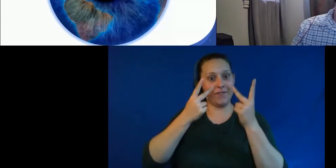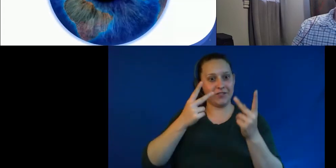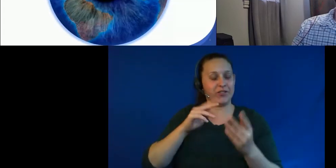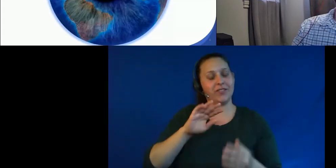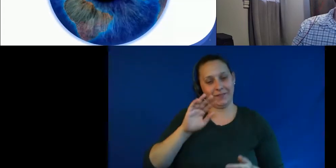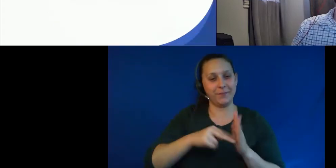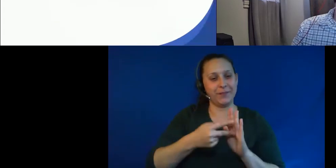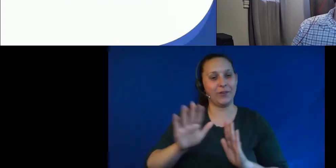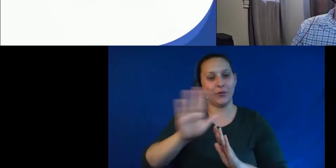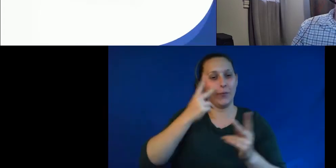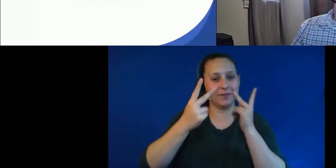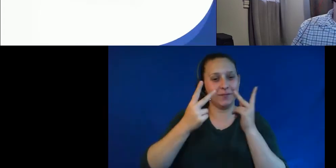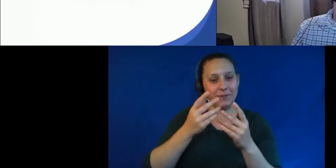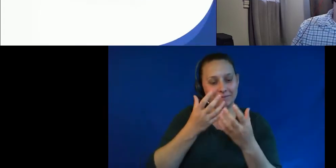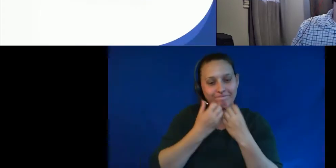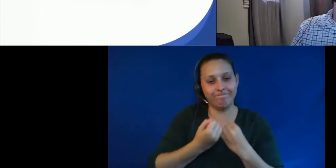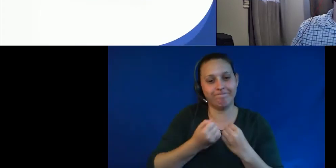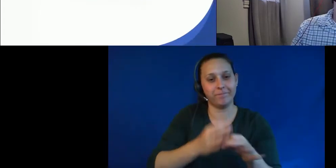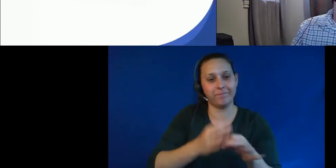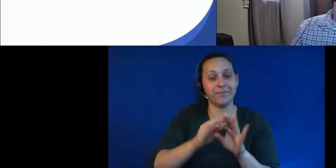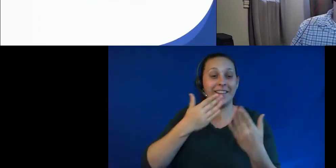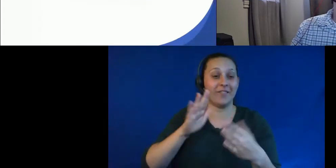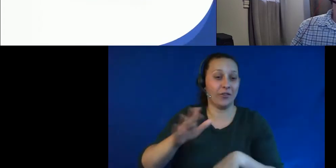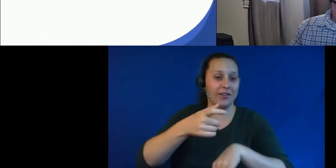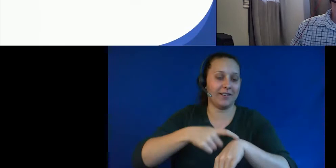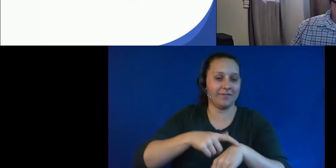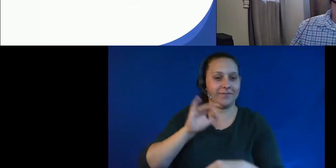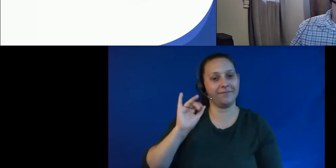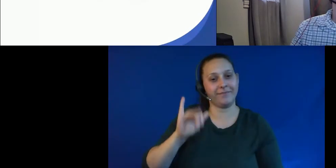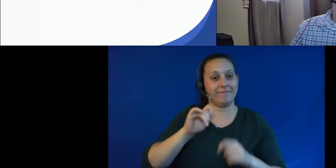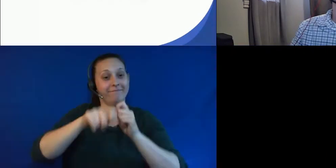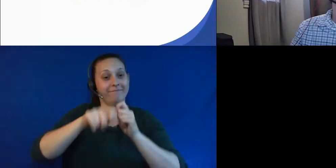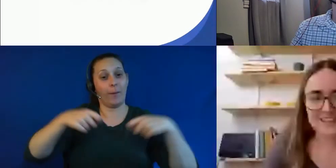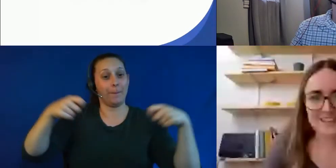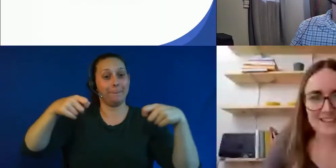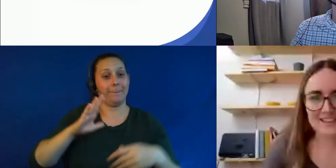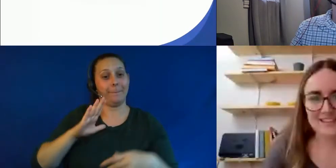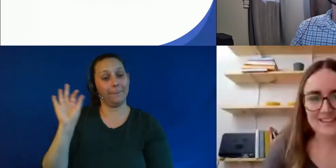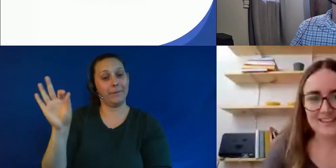time. And that's a wrap on our pitch.